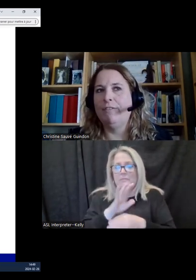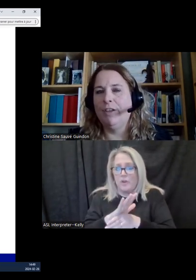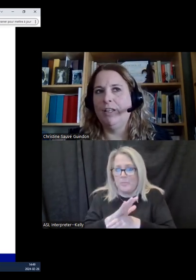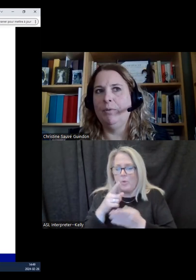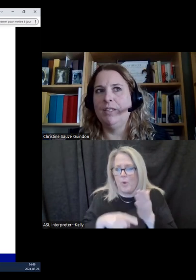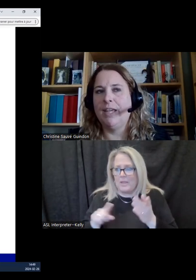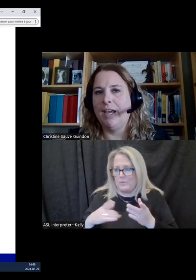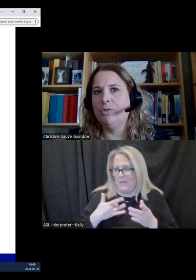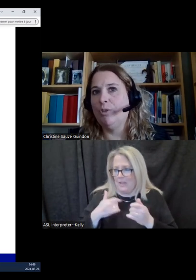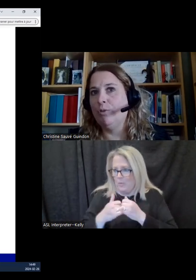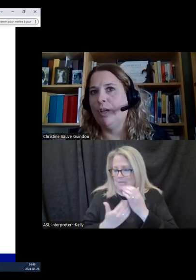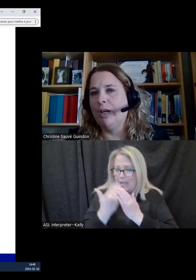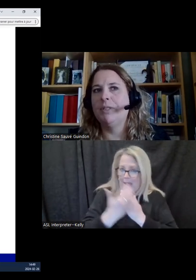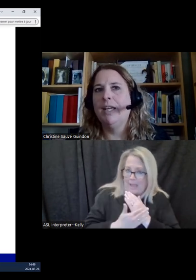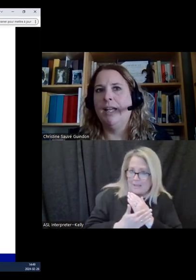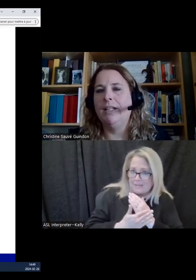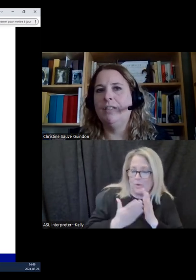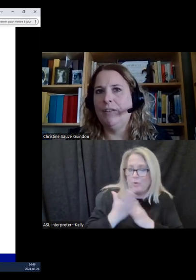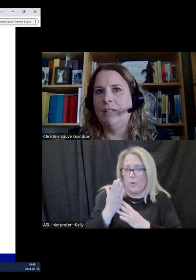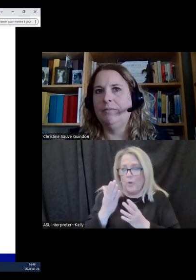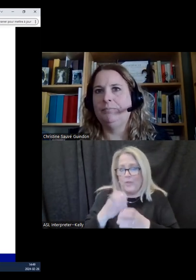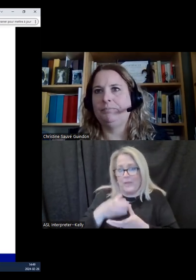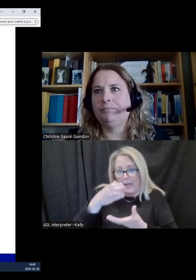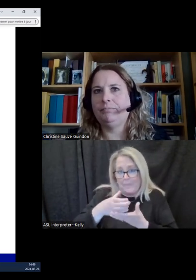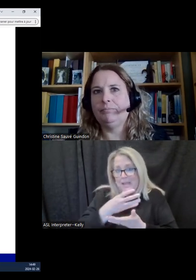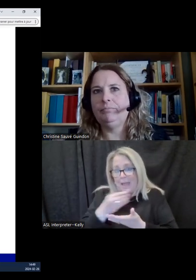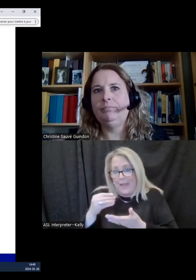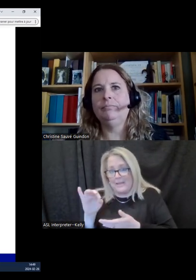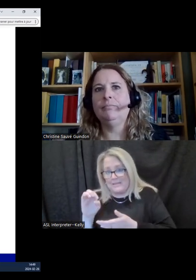was feeling with his hands or through the cups and his feet.